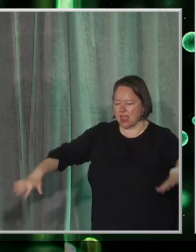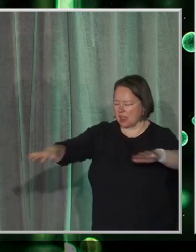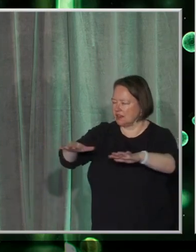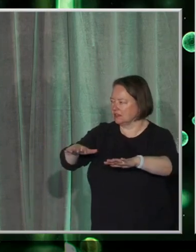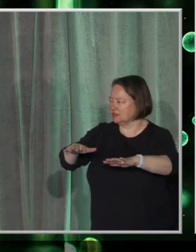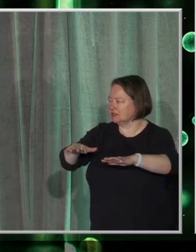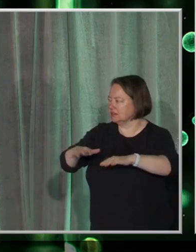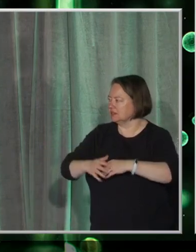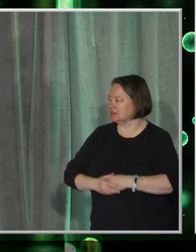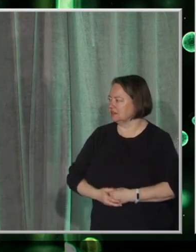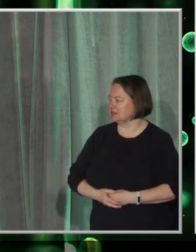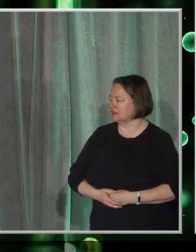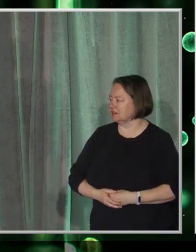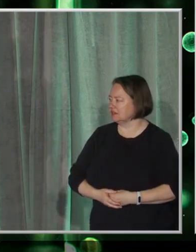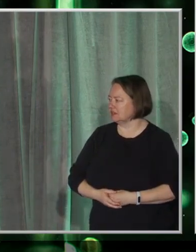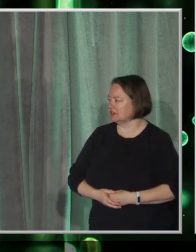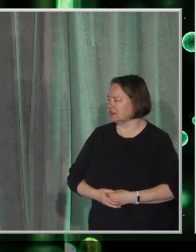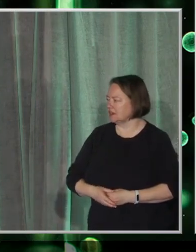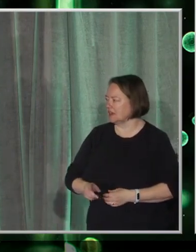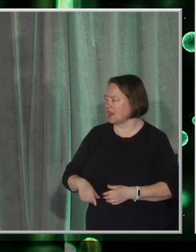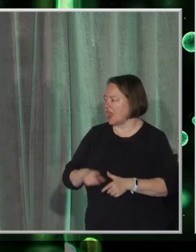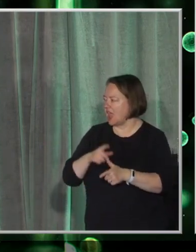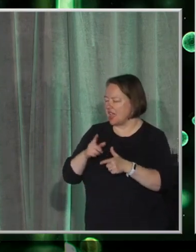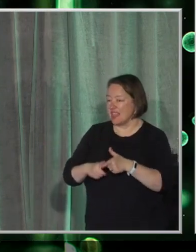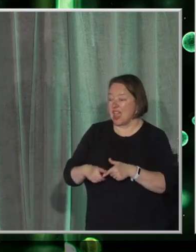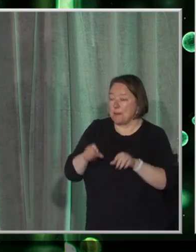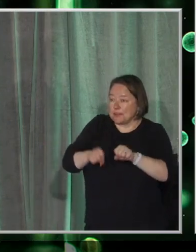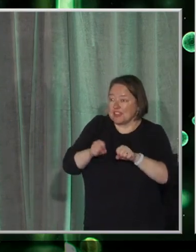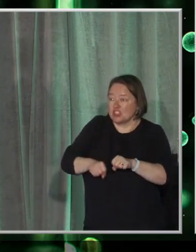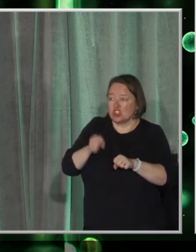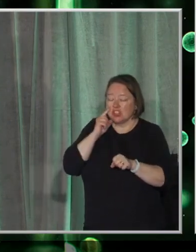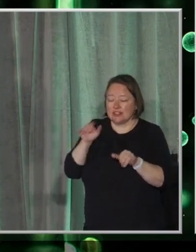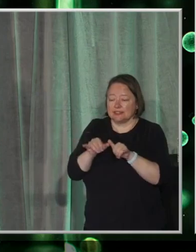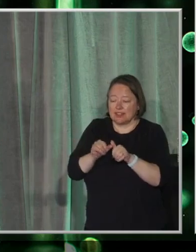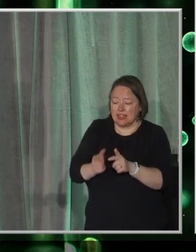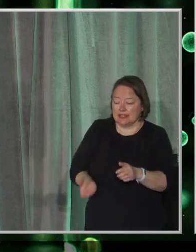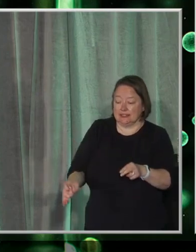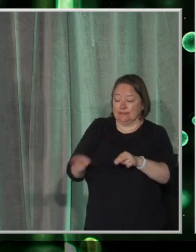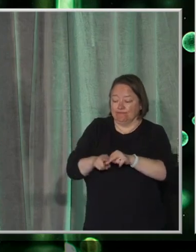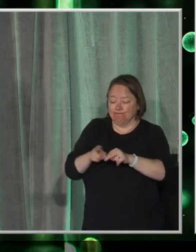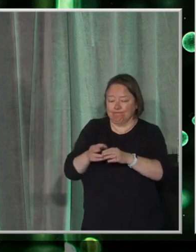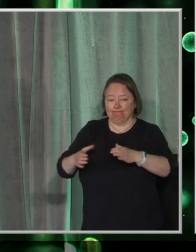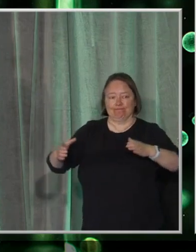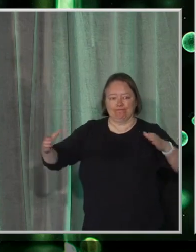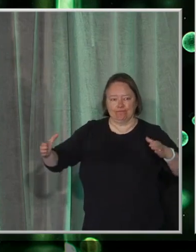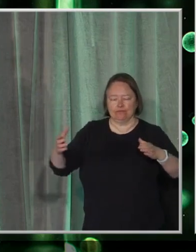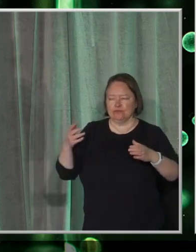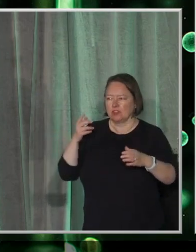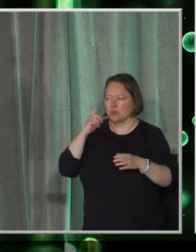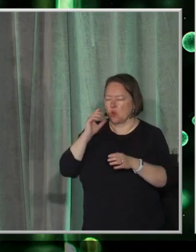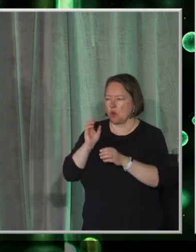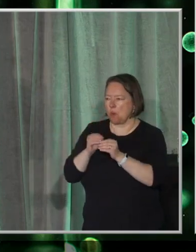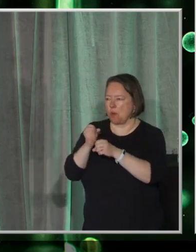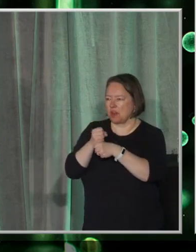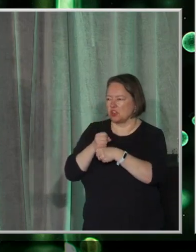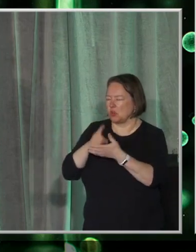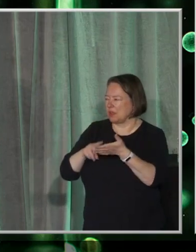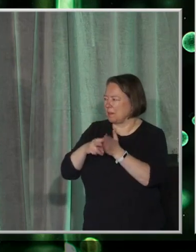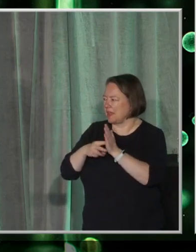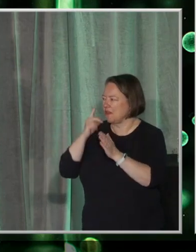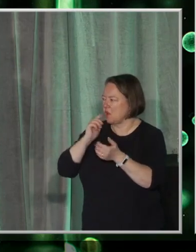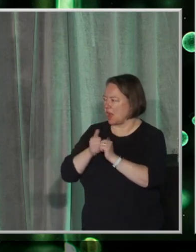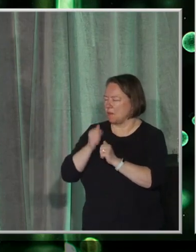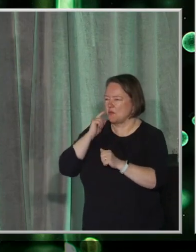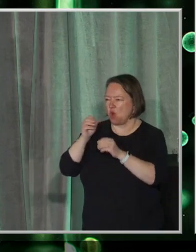and the scale up potentially if you're going to increase production? What does that mean for competition for